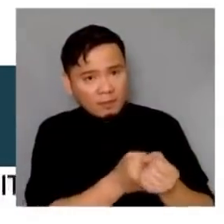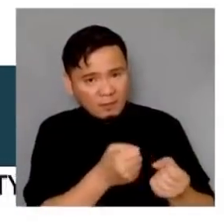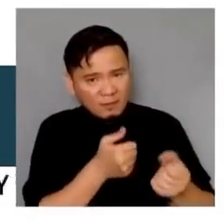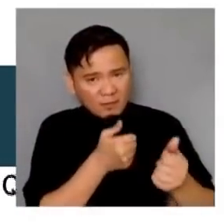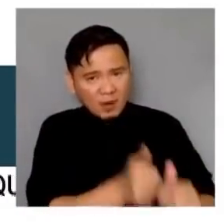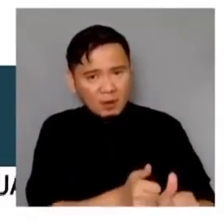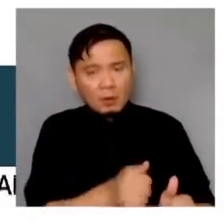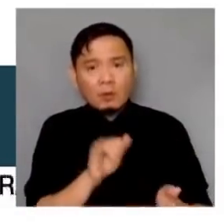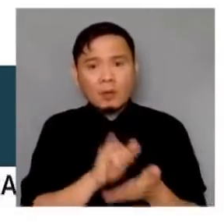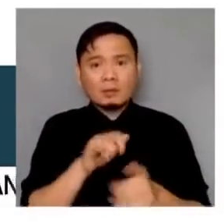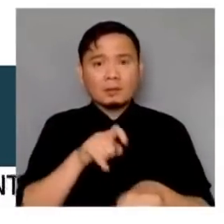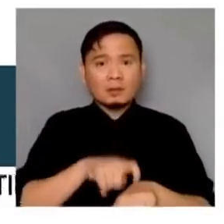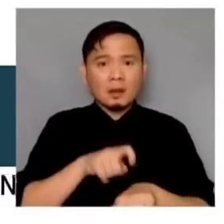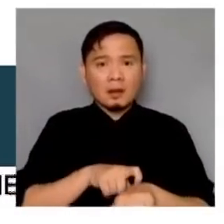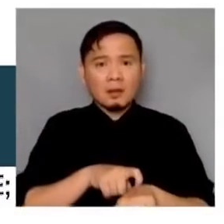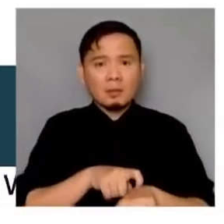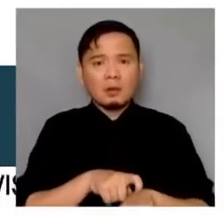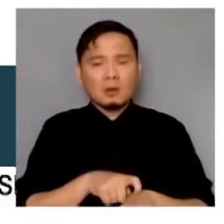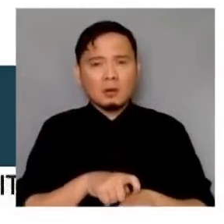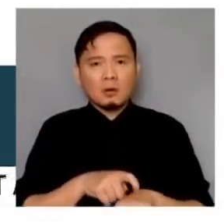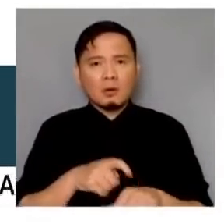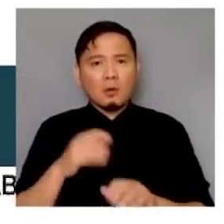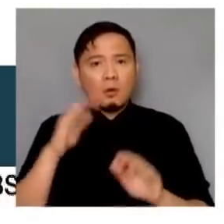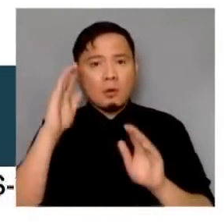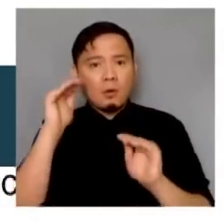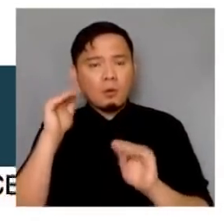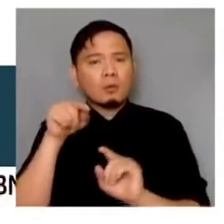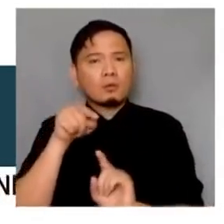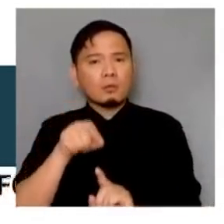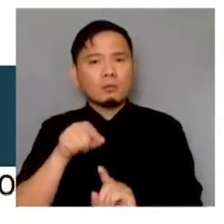should be a winning number or